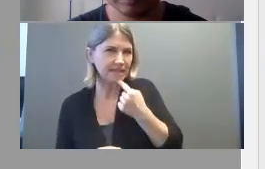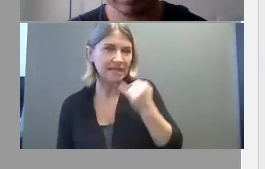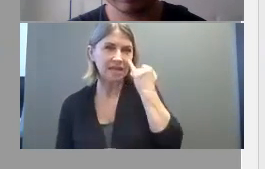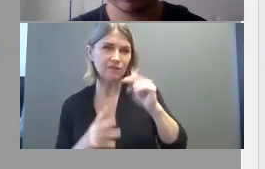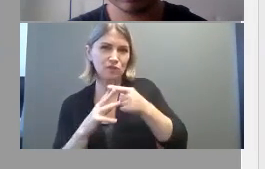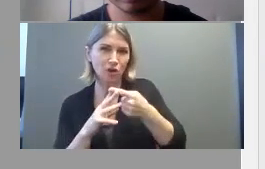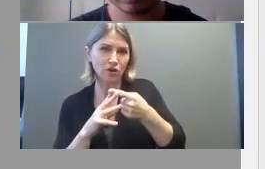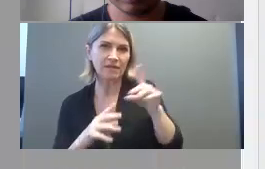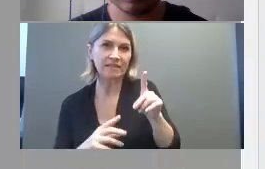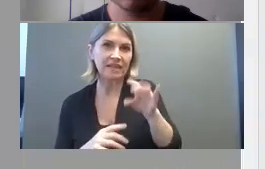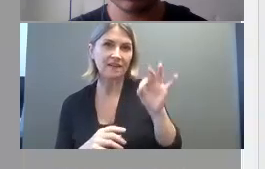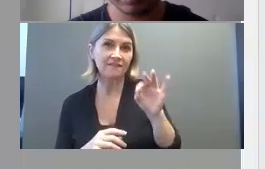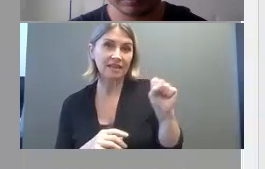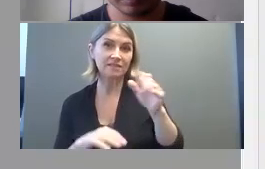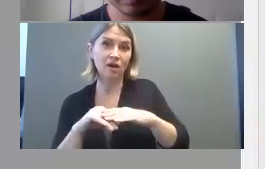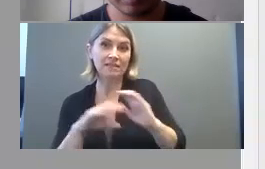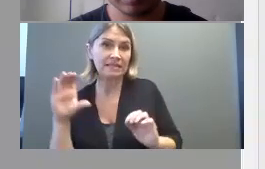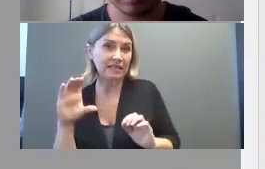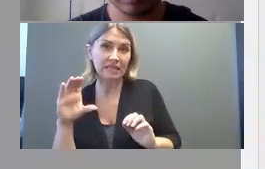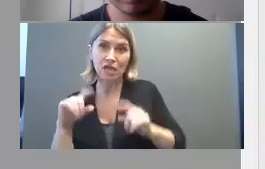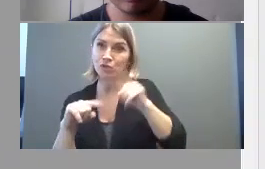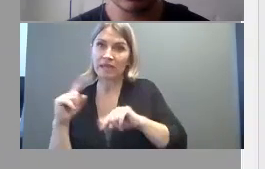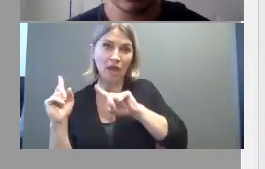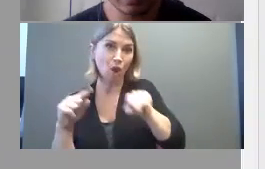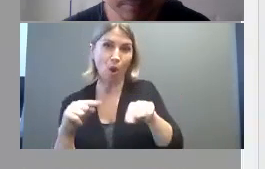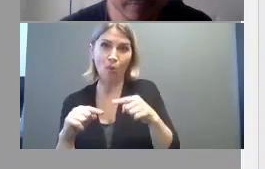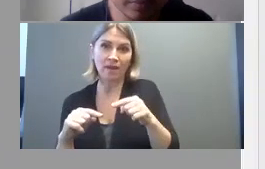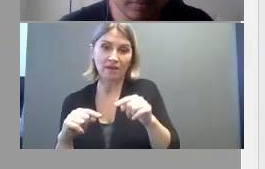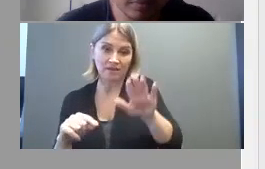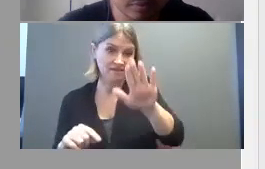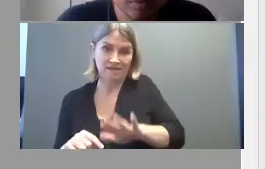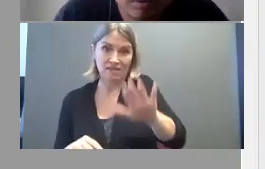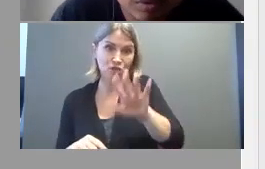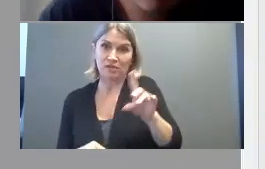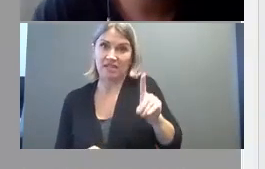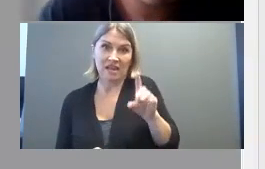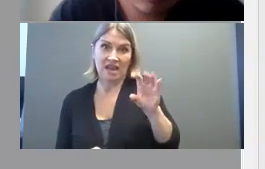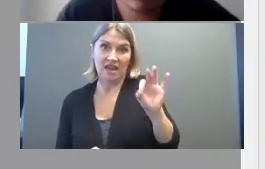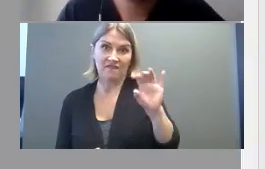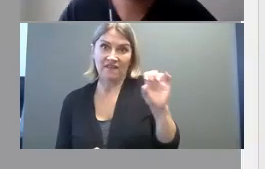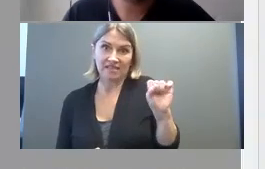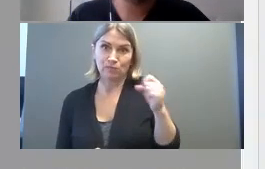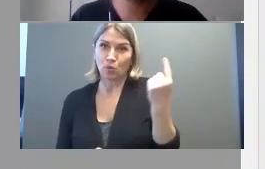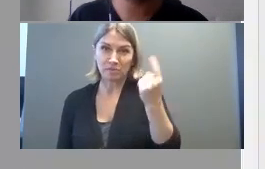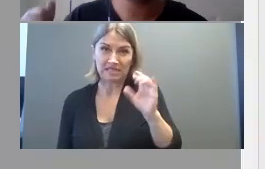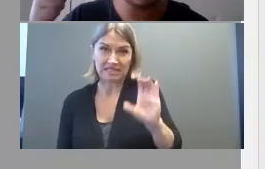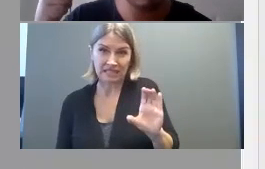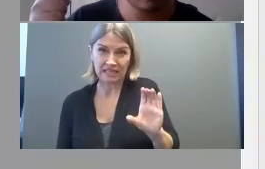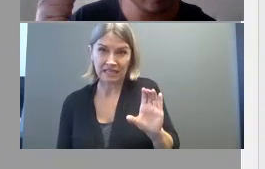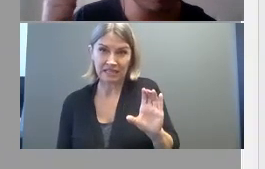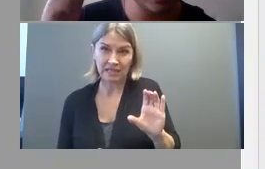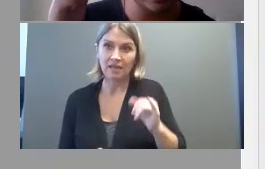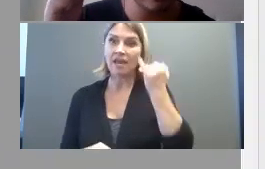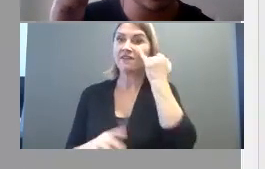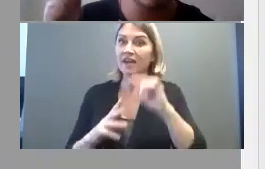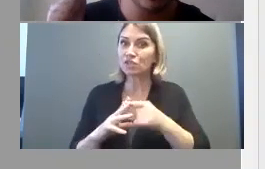started DFS on C, you would not be able to go anywhere, right? And your DFS would just be C? If I start,